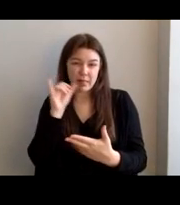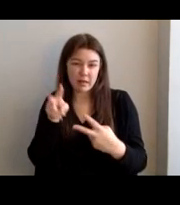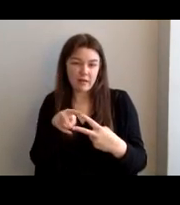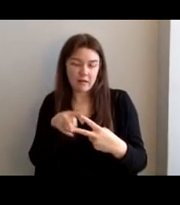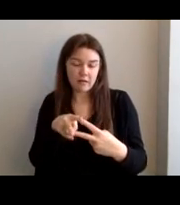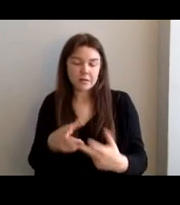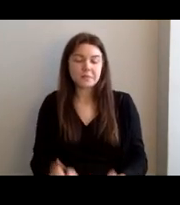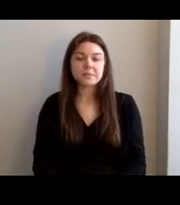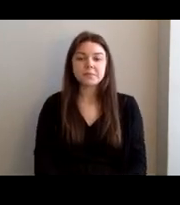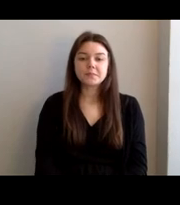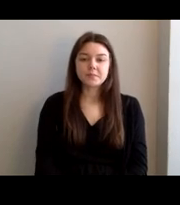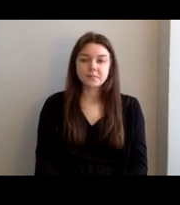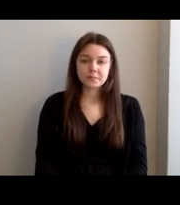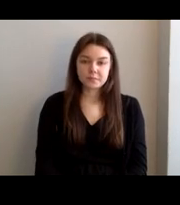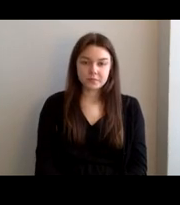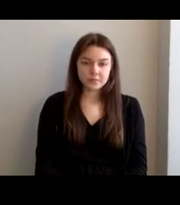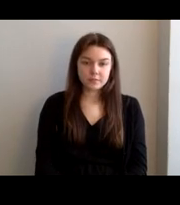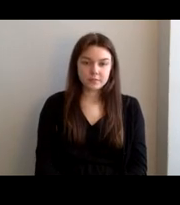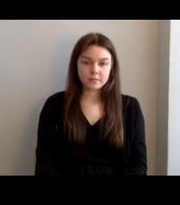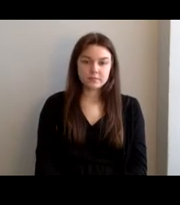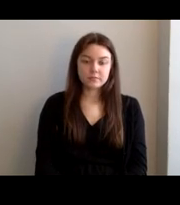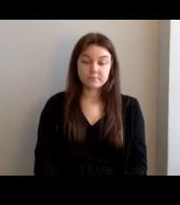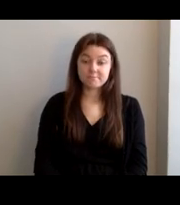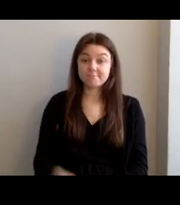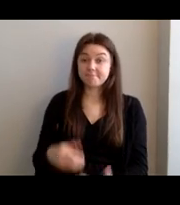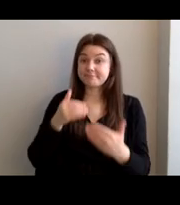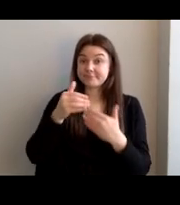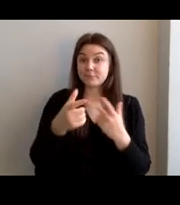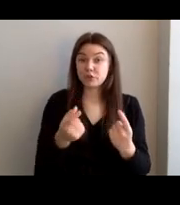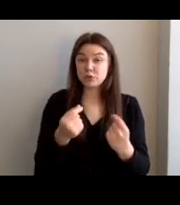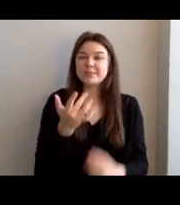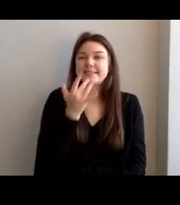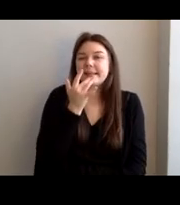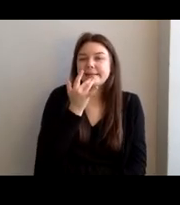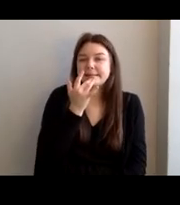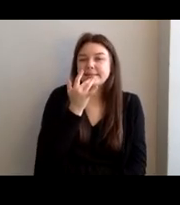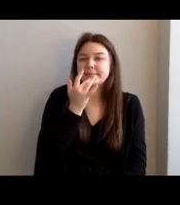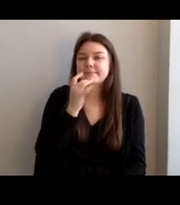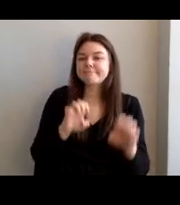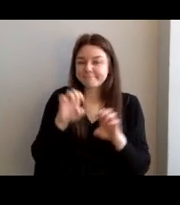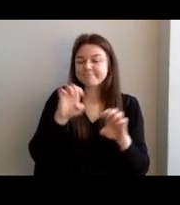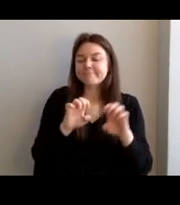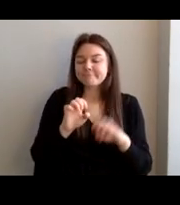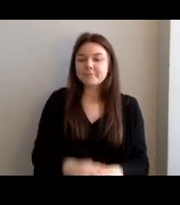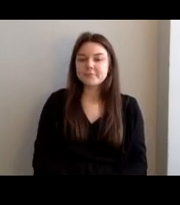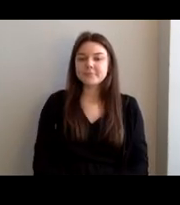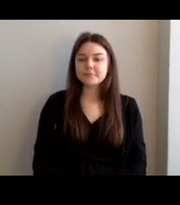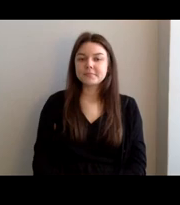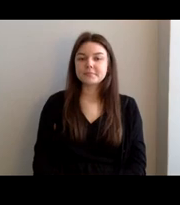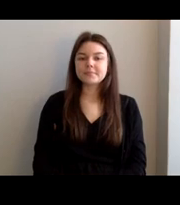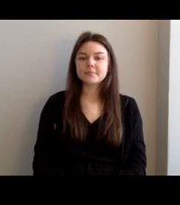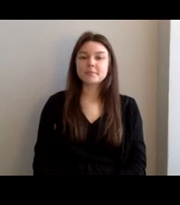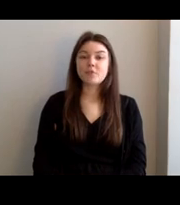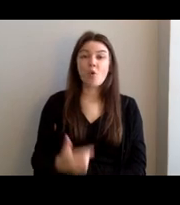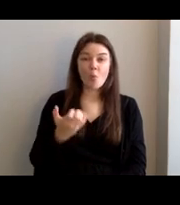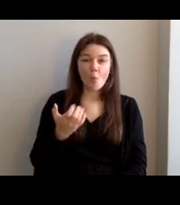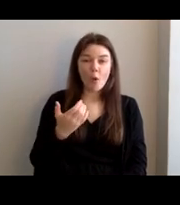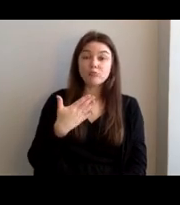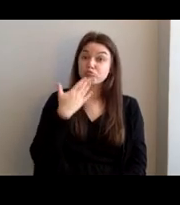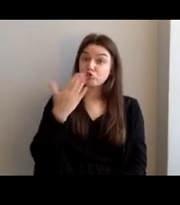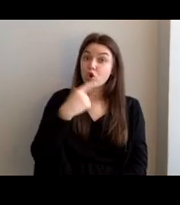the next thing I'm gonna do is for evaluating for flavor, that means I have to taste it. And so we want a high